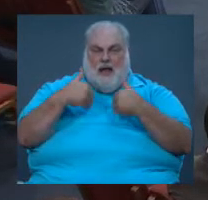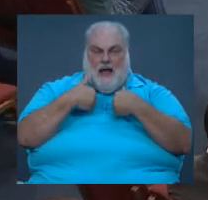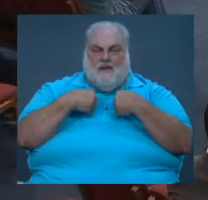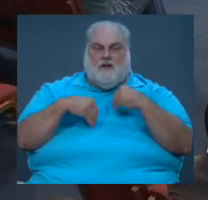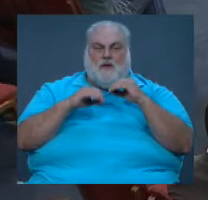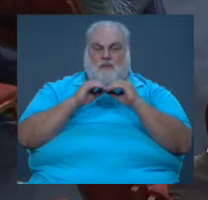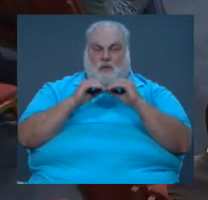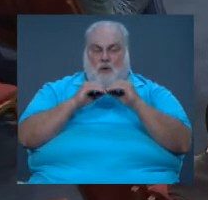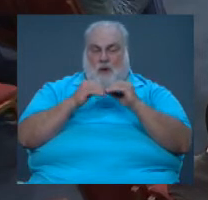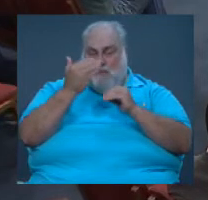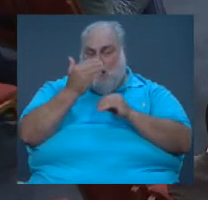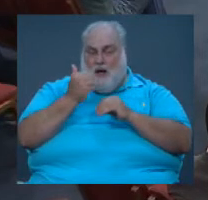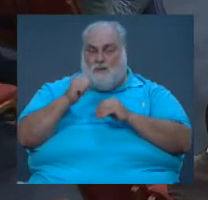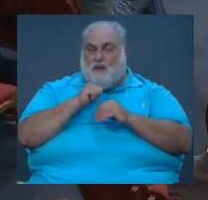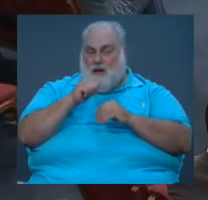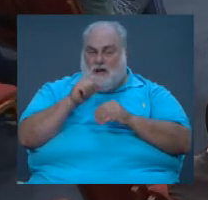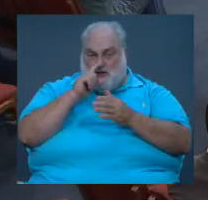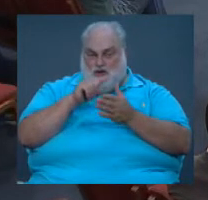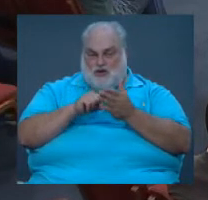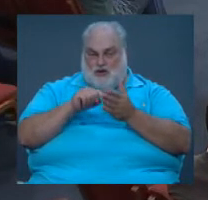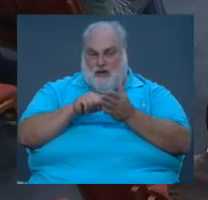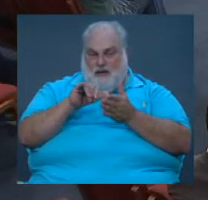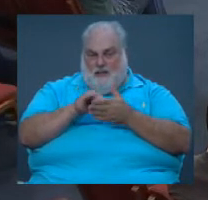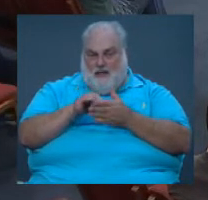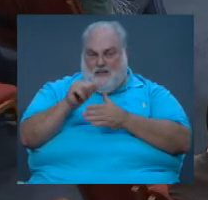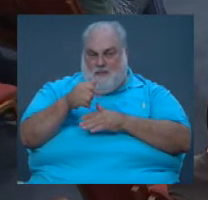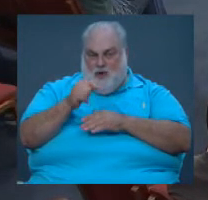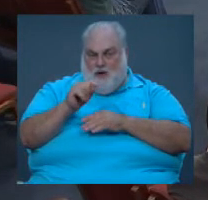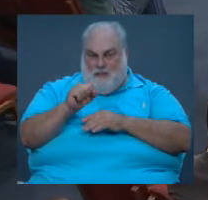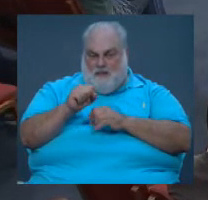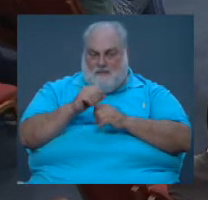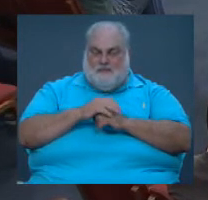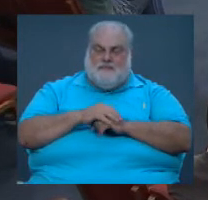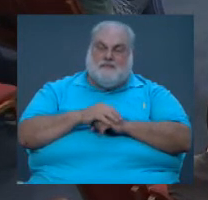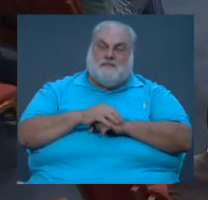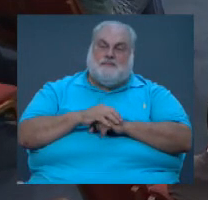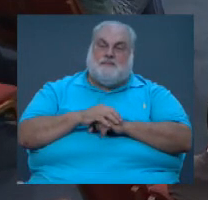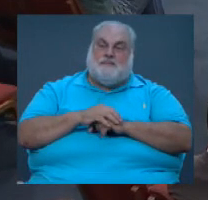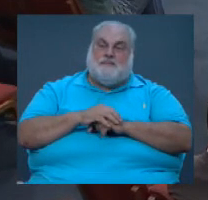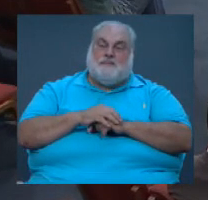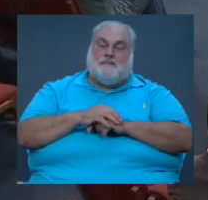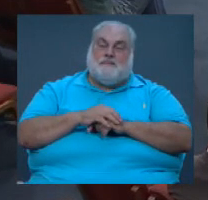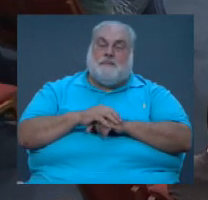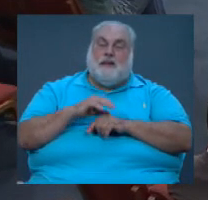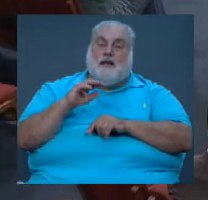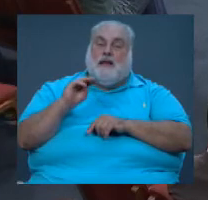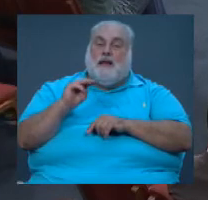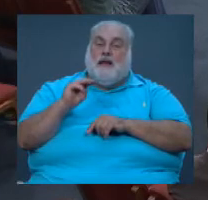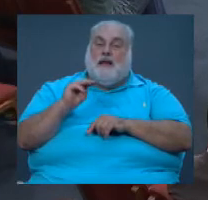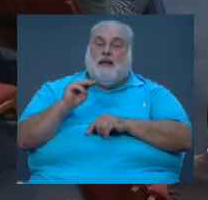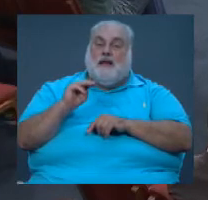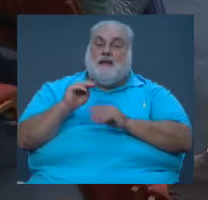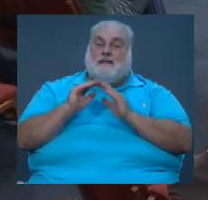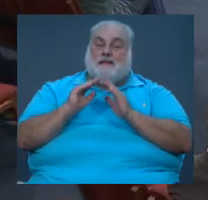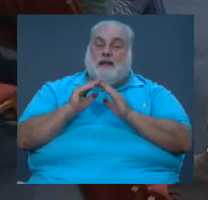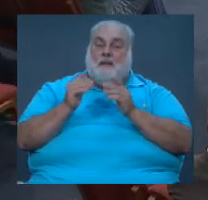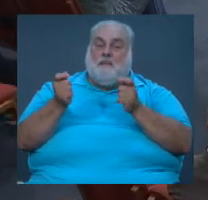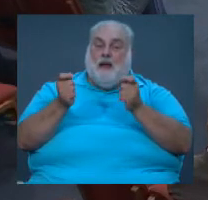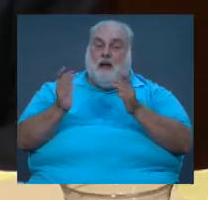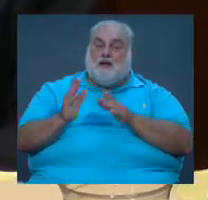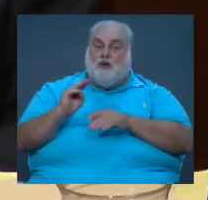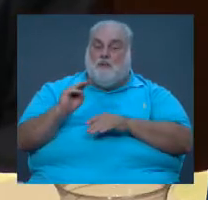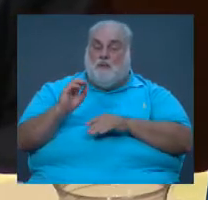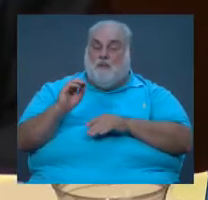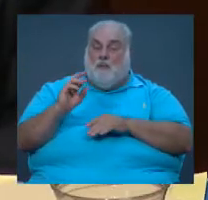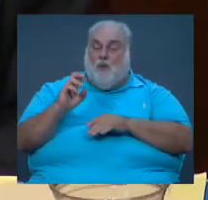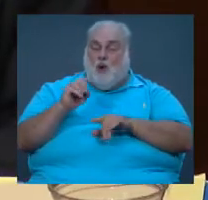we're not checking the stovetops in all of the apartments. Sure. One of the things that this does allow us to do is